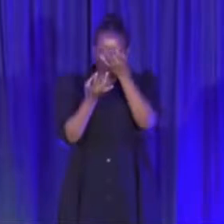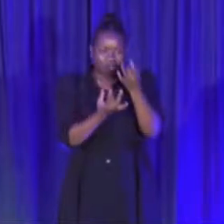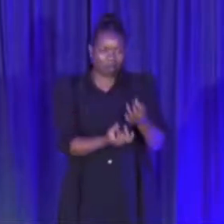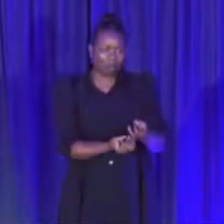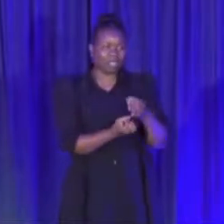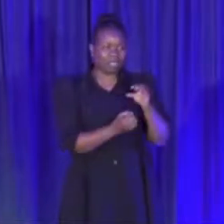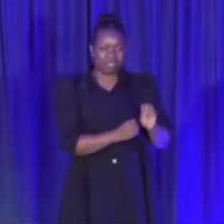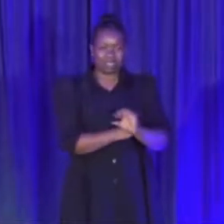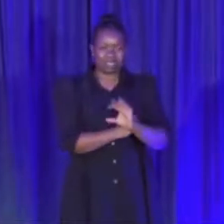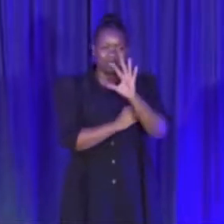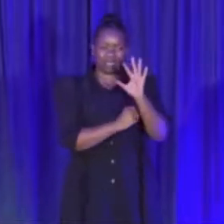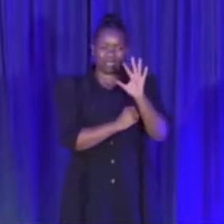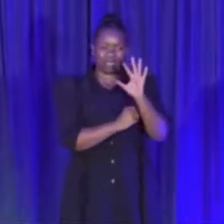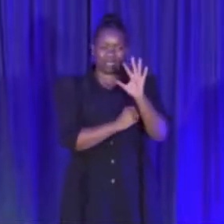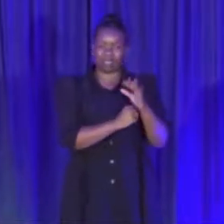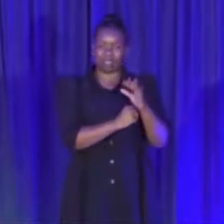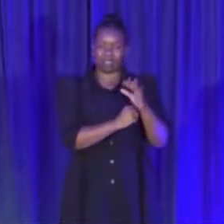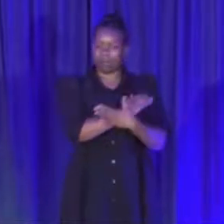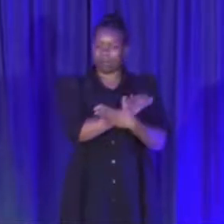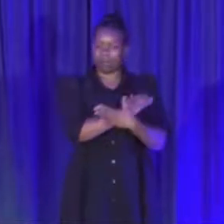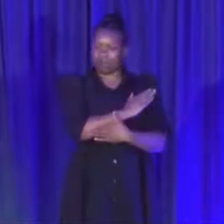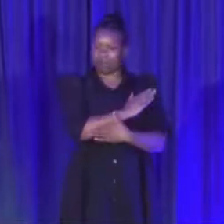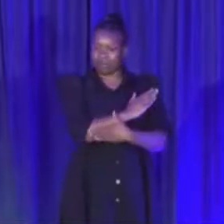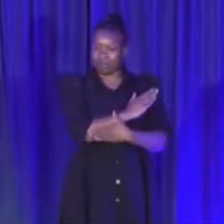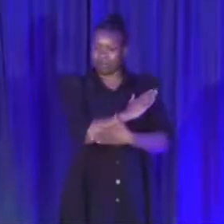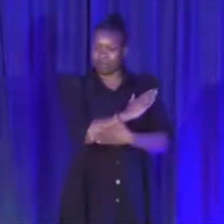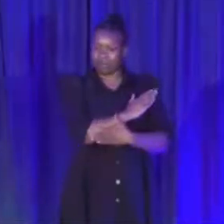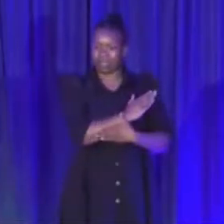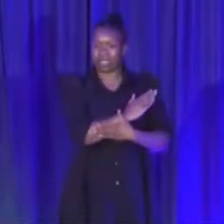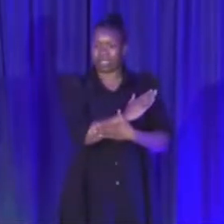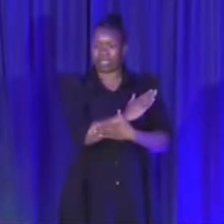country something of the truth,